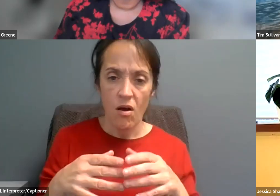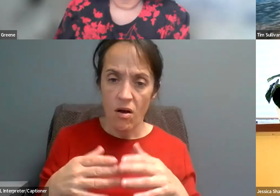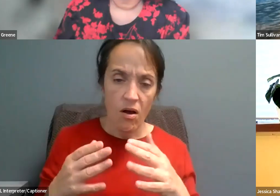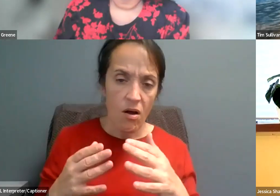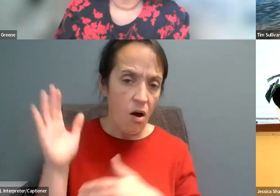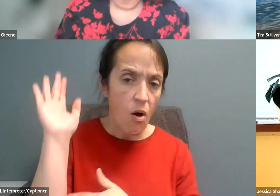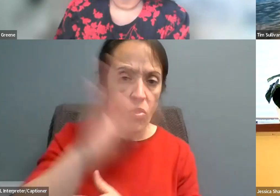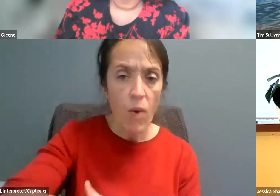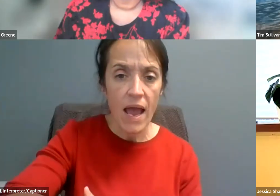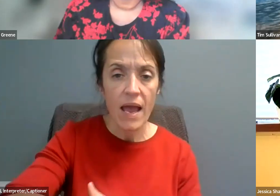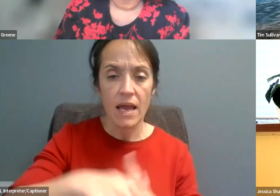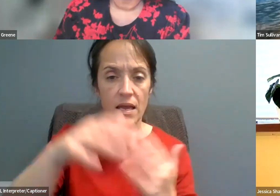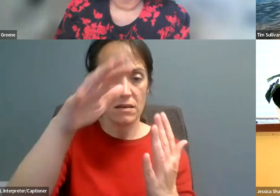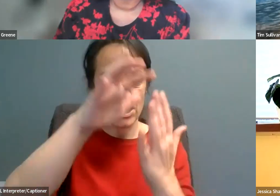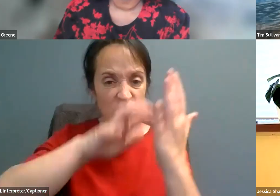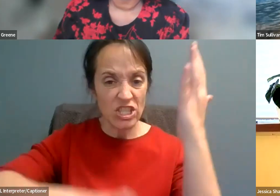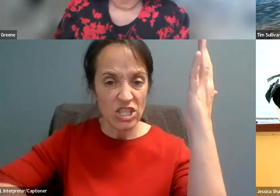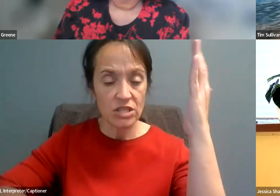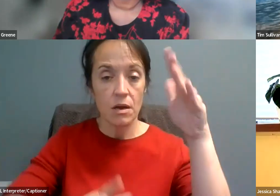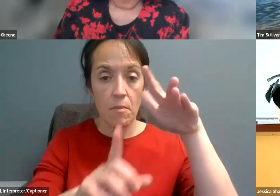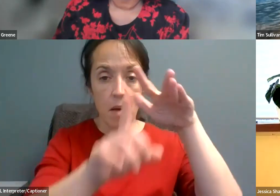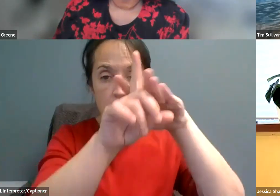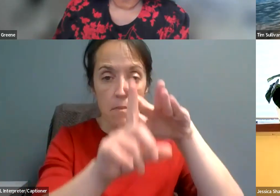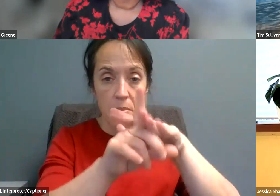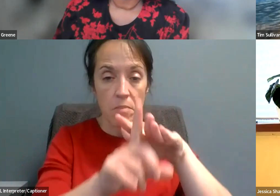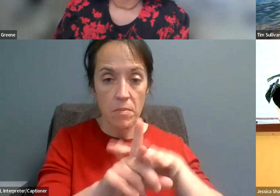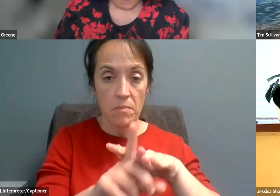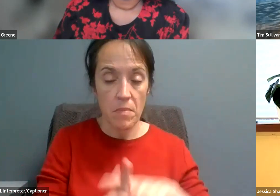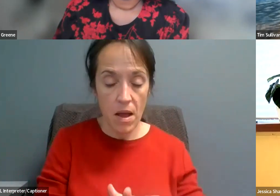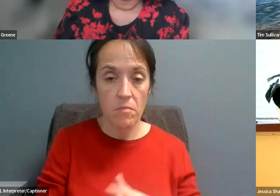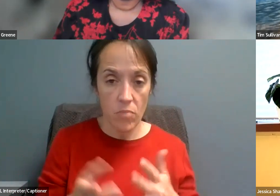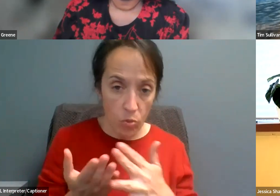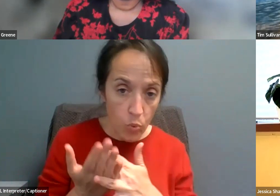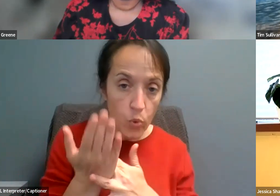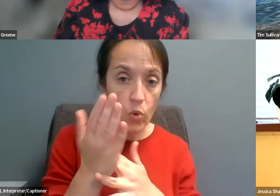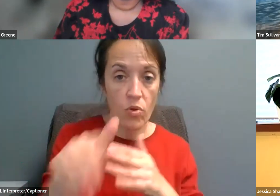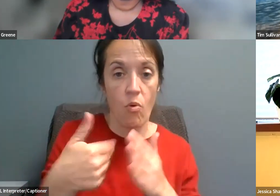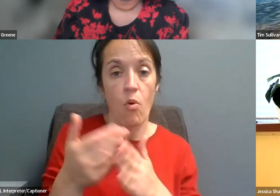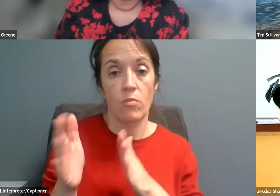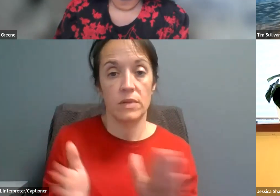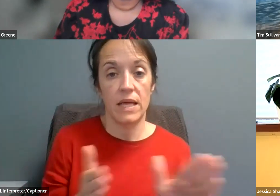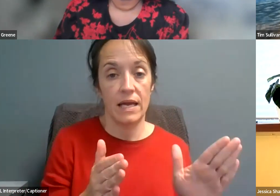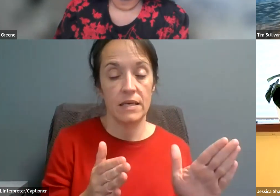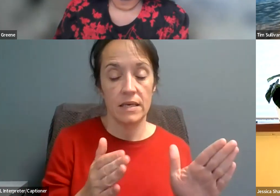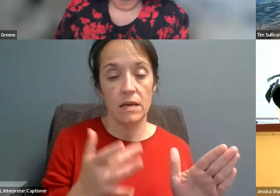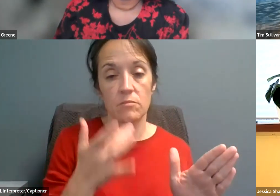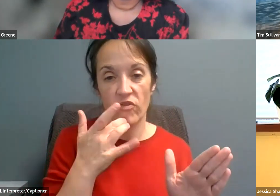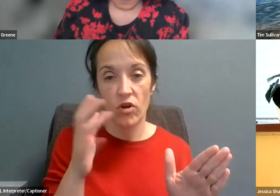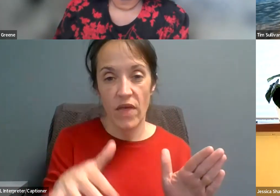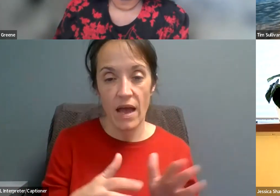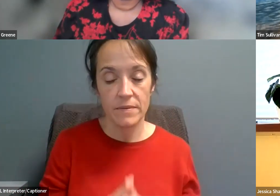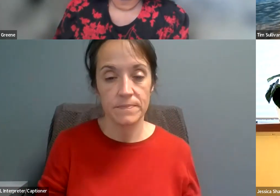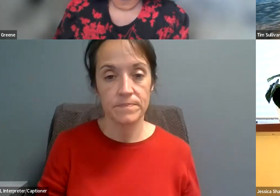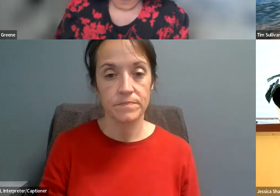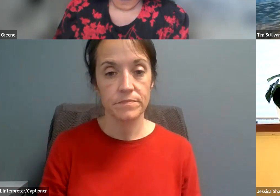tenet of the plan as a whole and each of the plan sections. I enjoyed